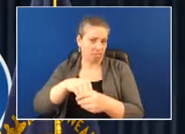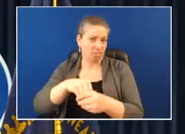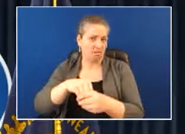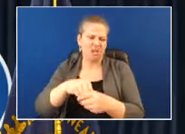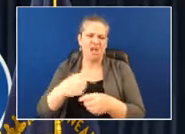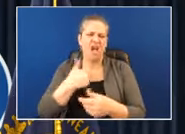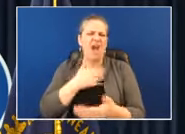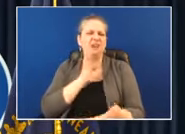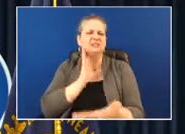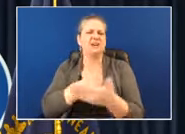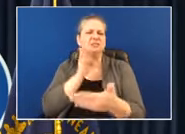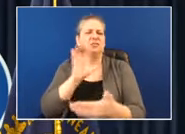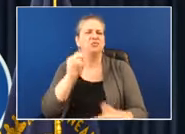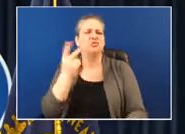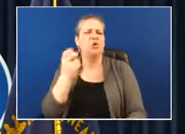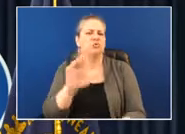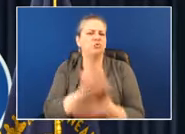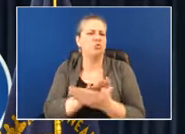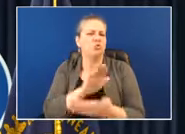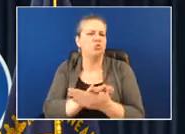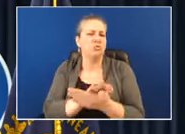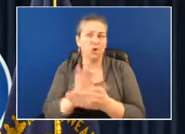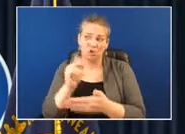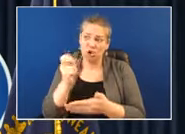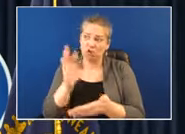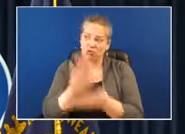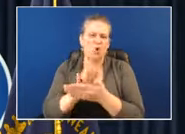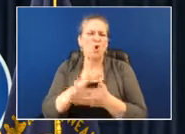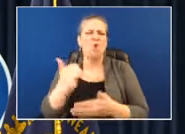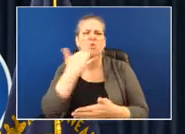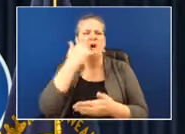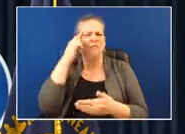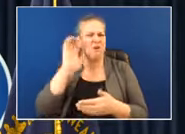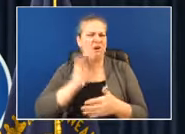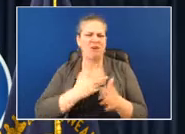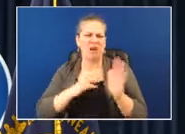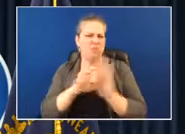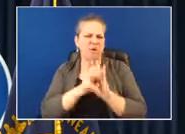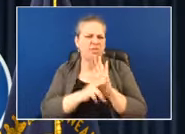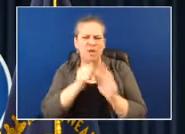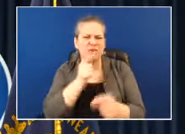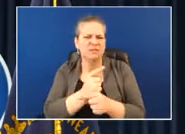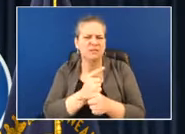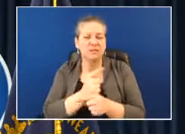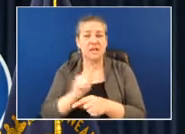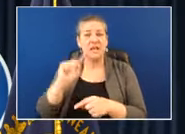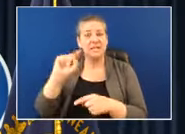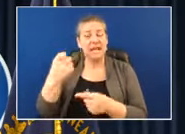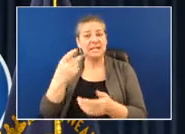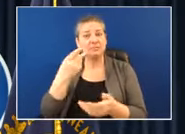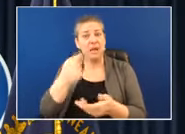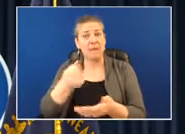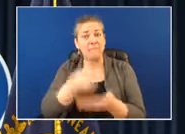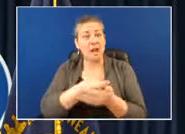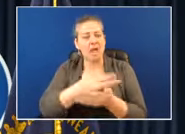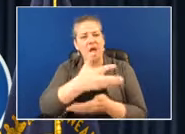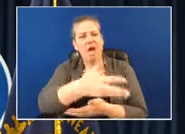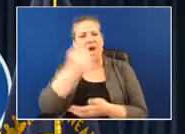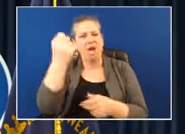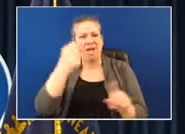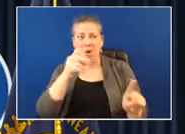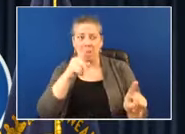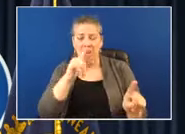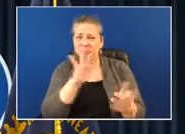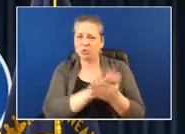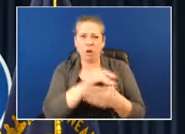charter schools. They are wrong for our Commonwealth. They take taxpayer dollars away from the already underfunded public schools